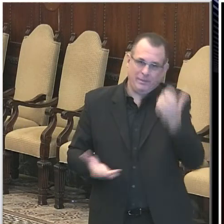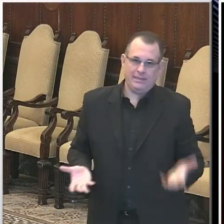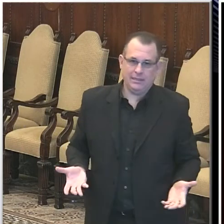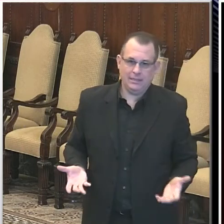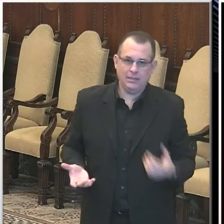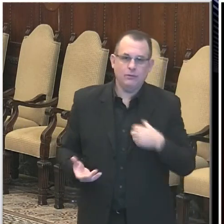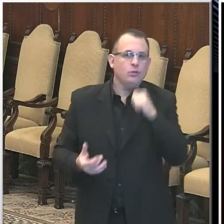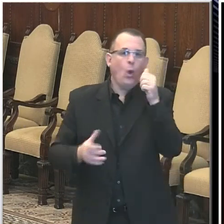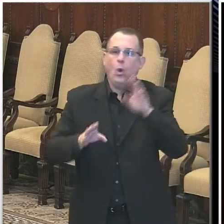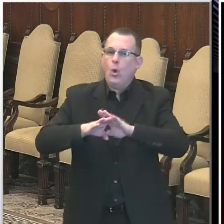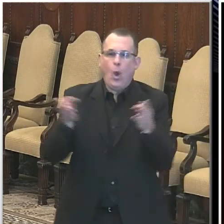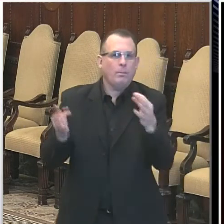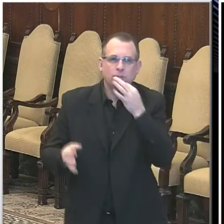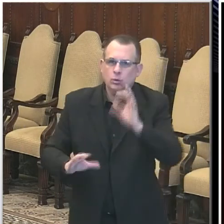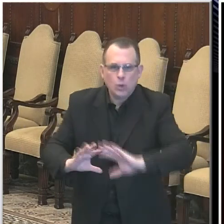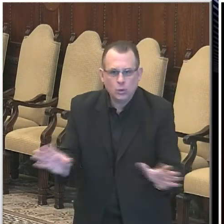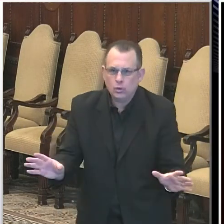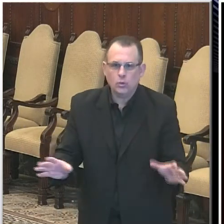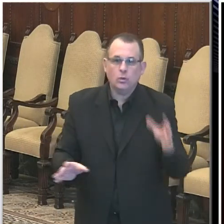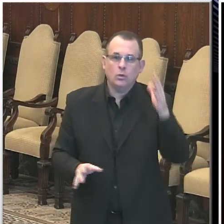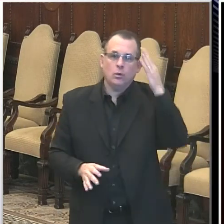in worse situation than we are now.